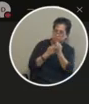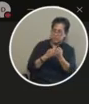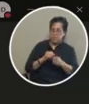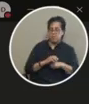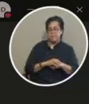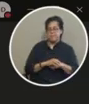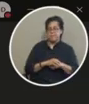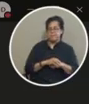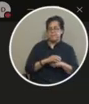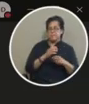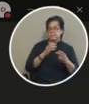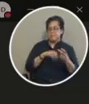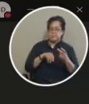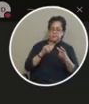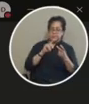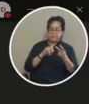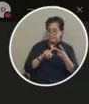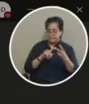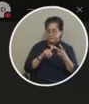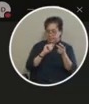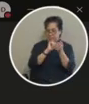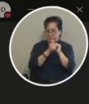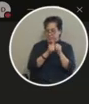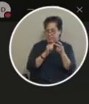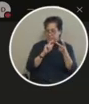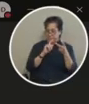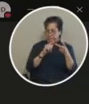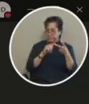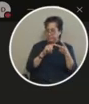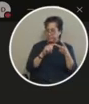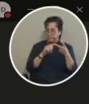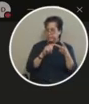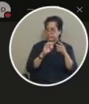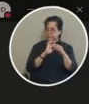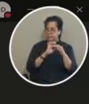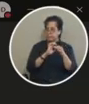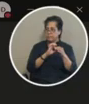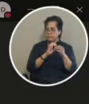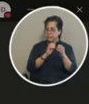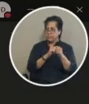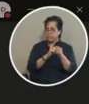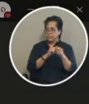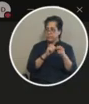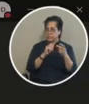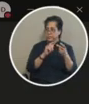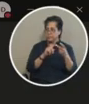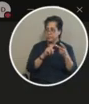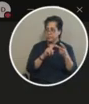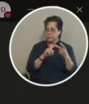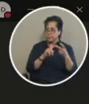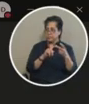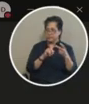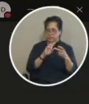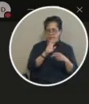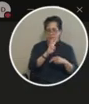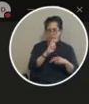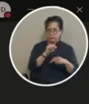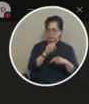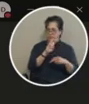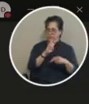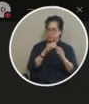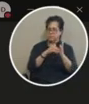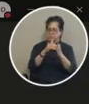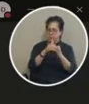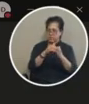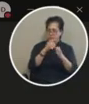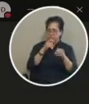you. And then the second amendment related to the $6.6 million for street